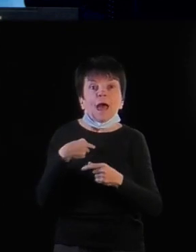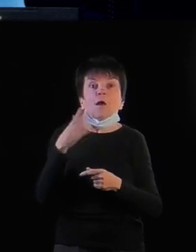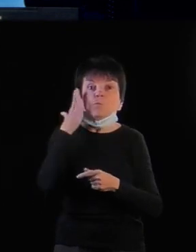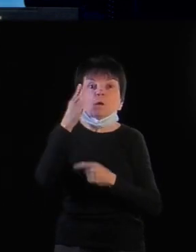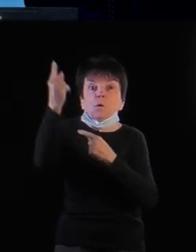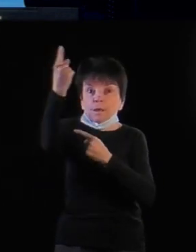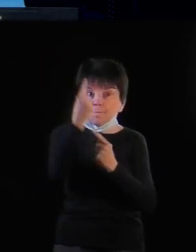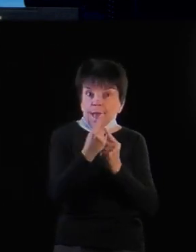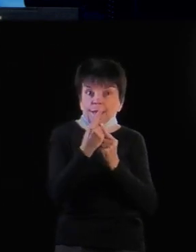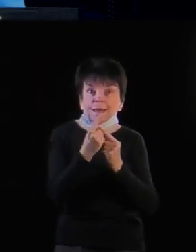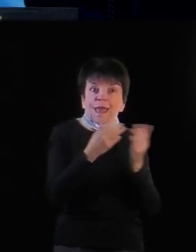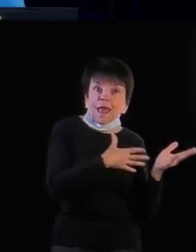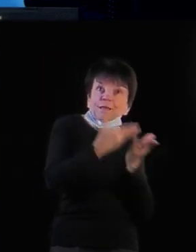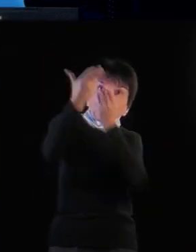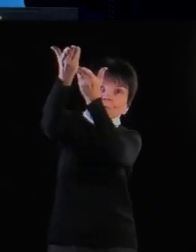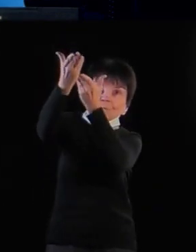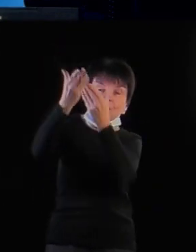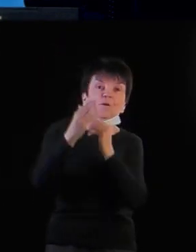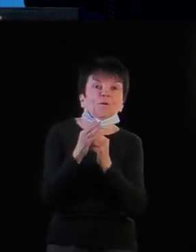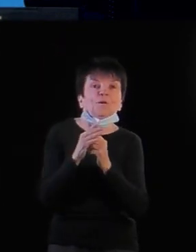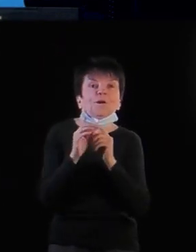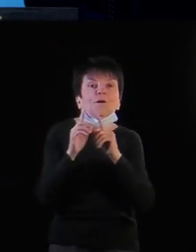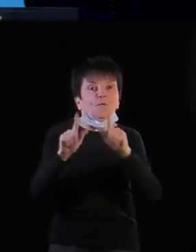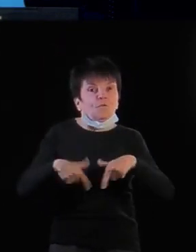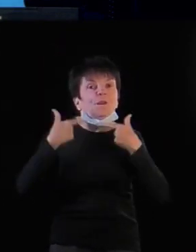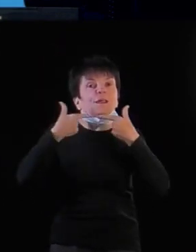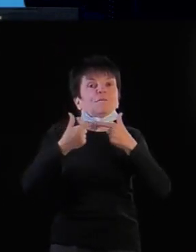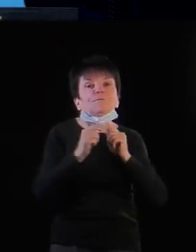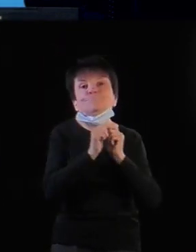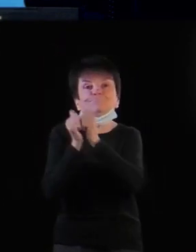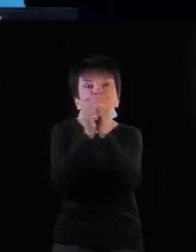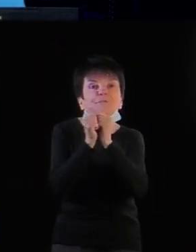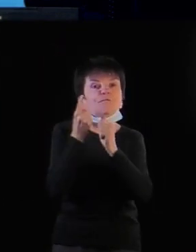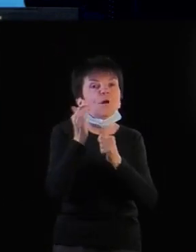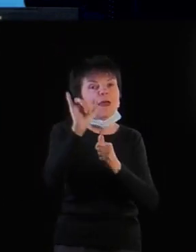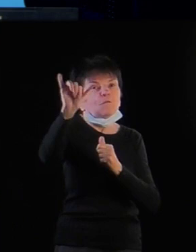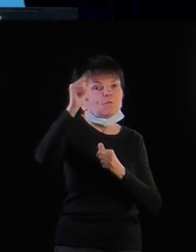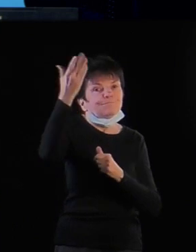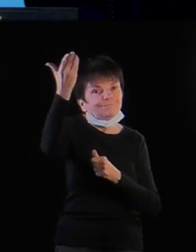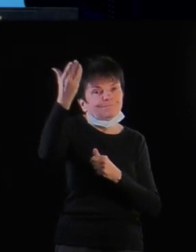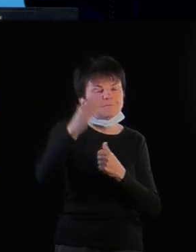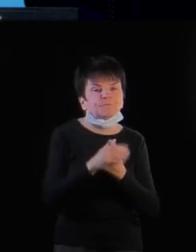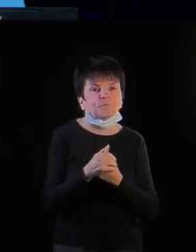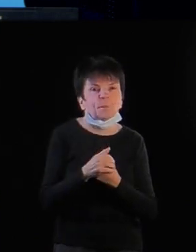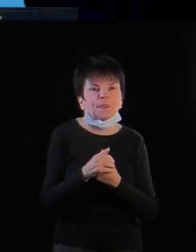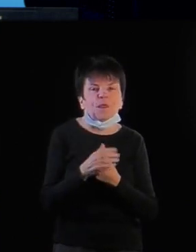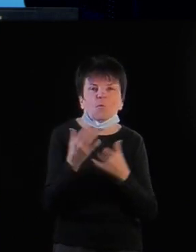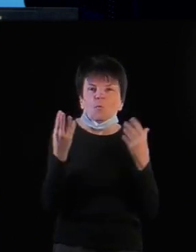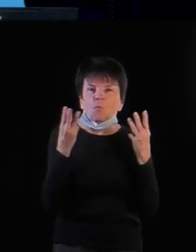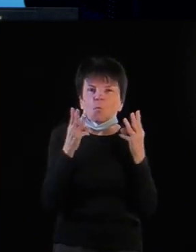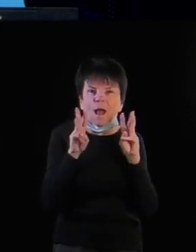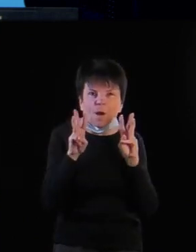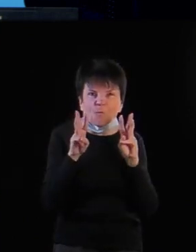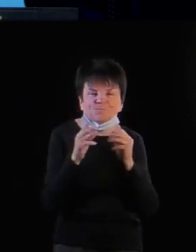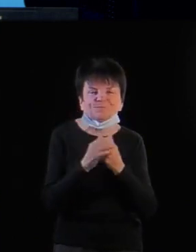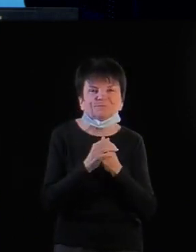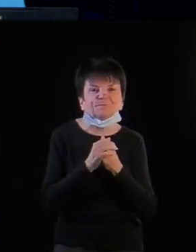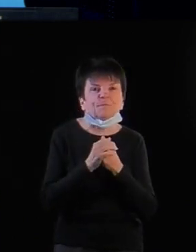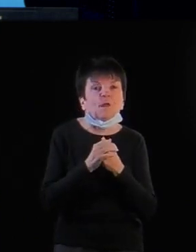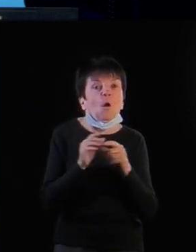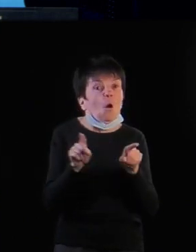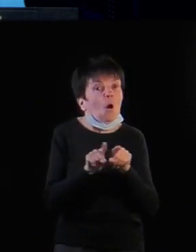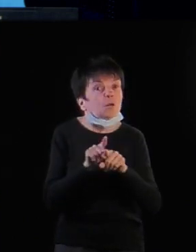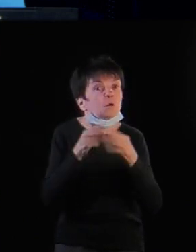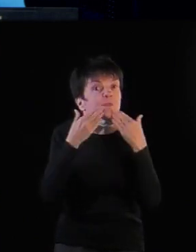I am. Wow, what a cool thing, being a part of his kingdom. I'm also thankful that not only